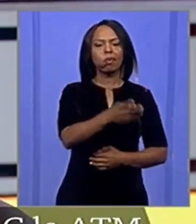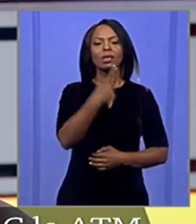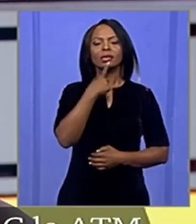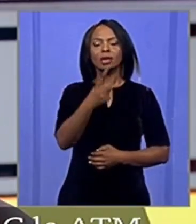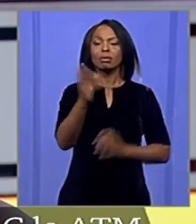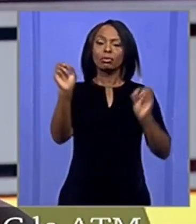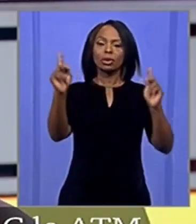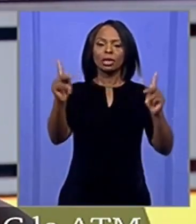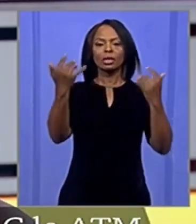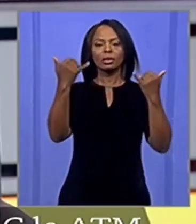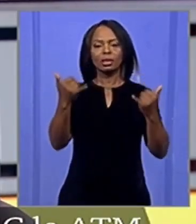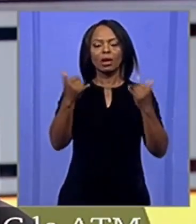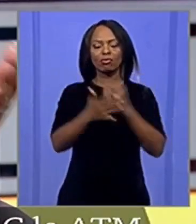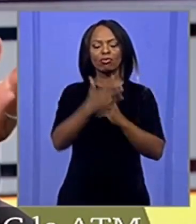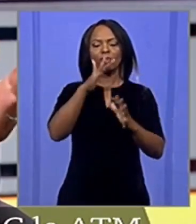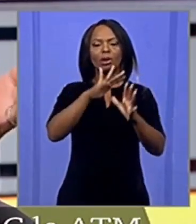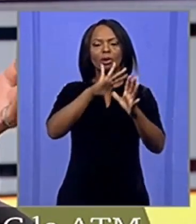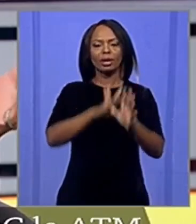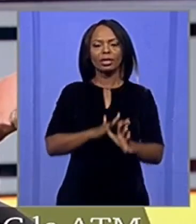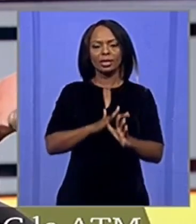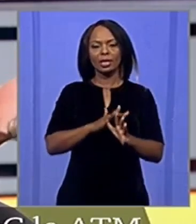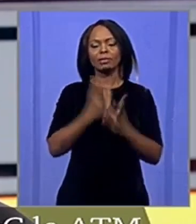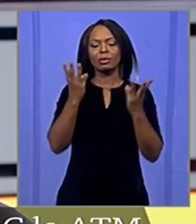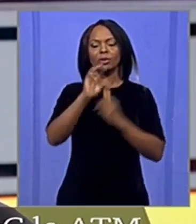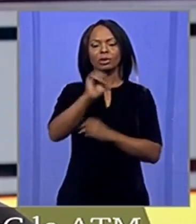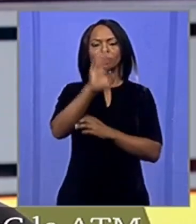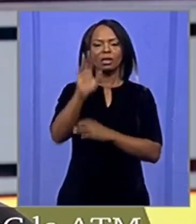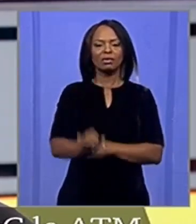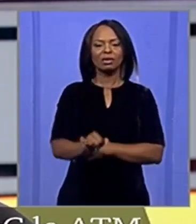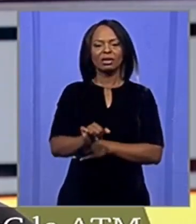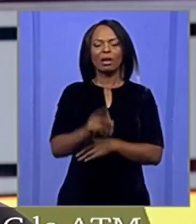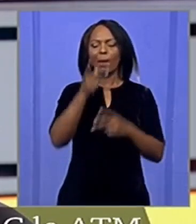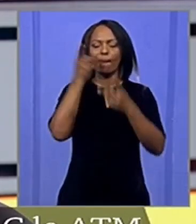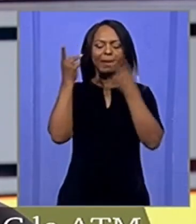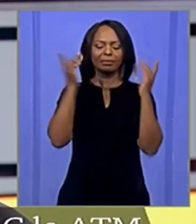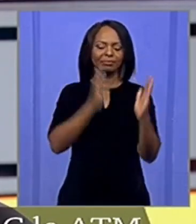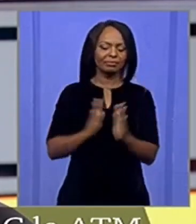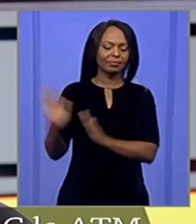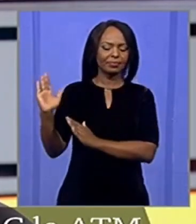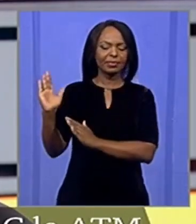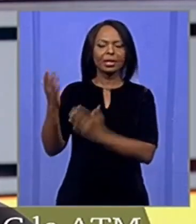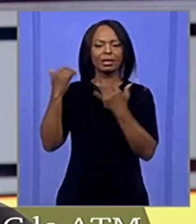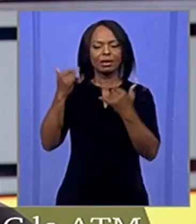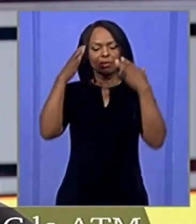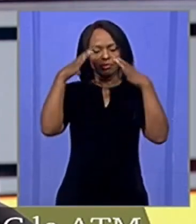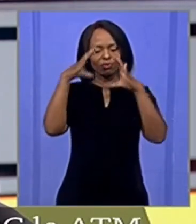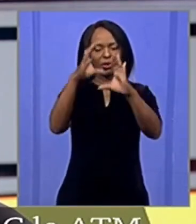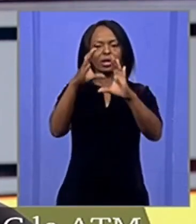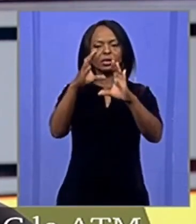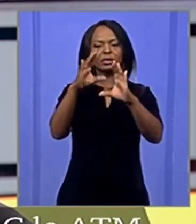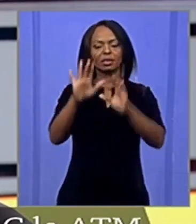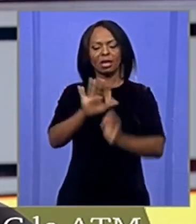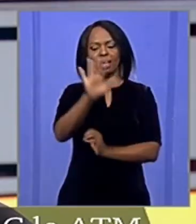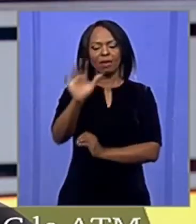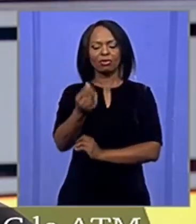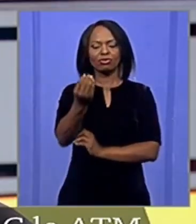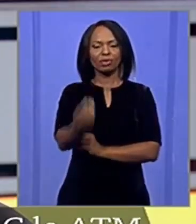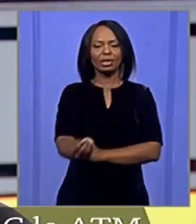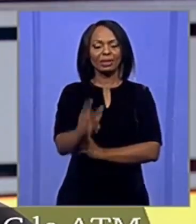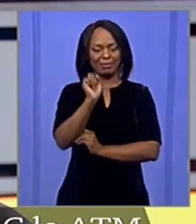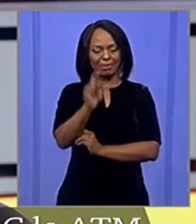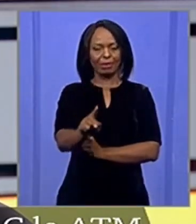we need to put our differences aside and look at what is in the best interest of an African child. And that's